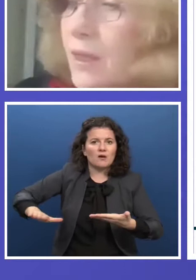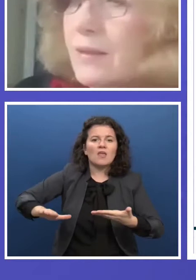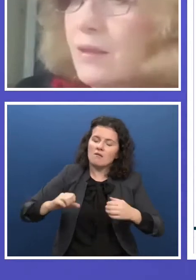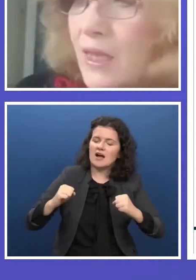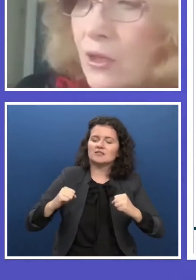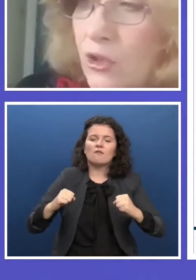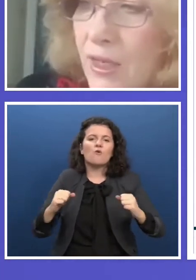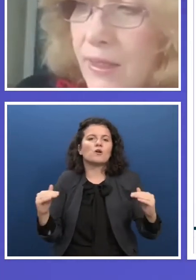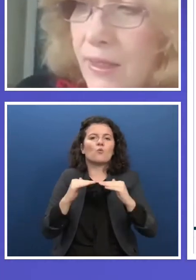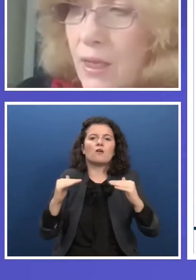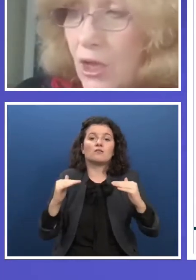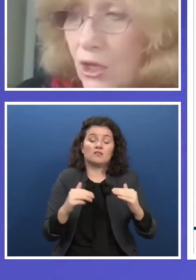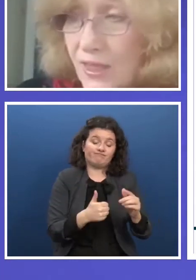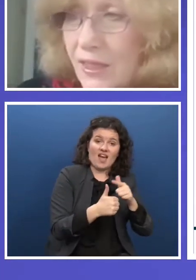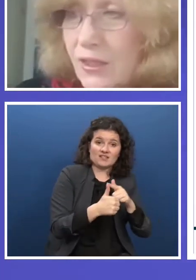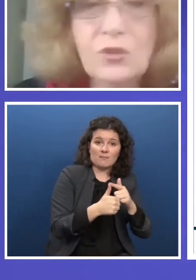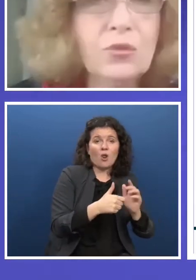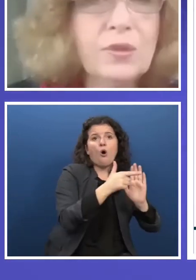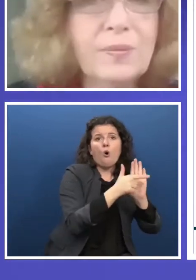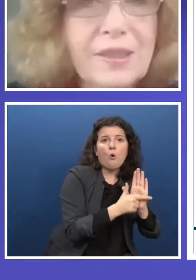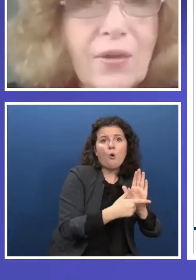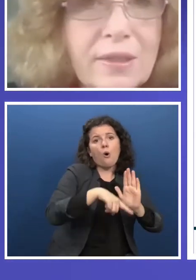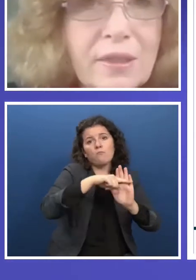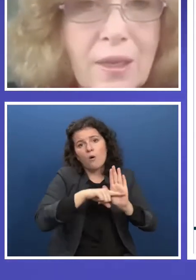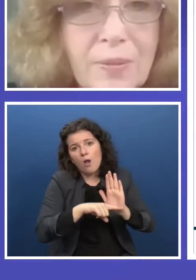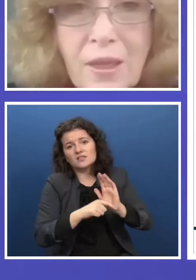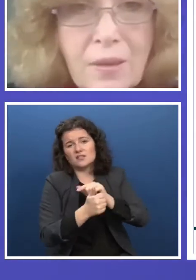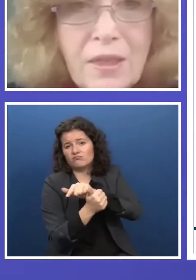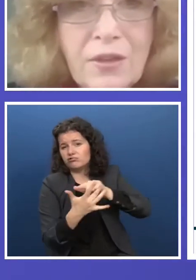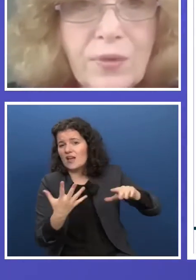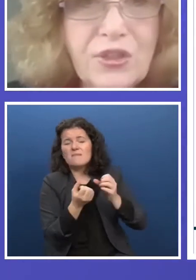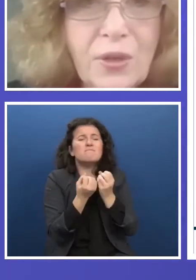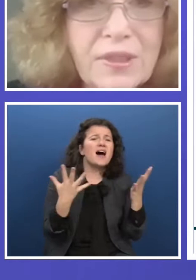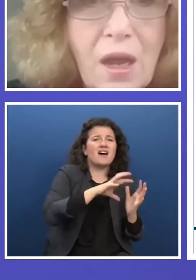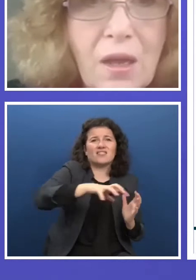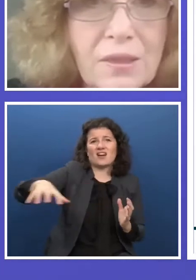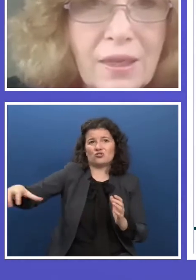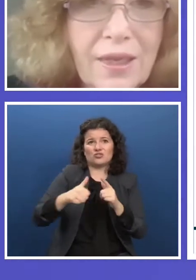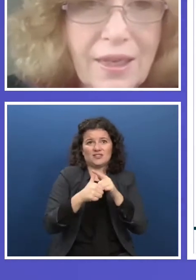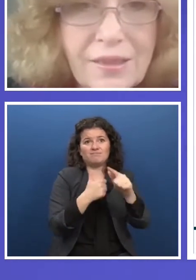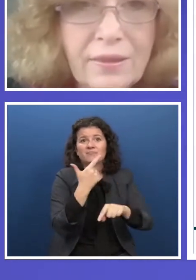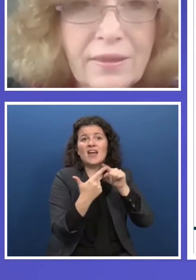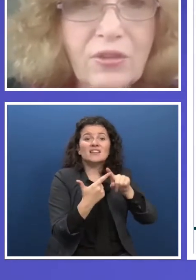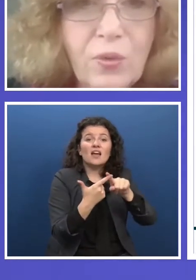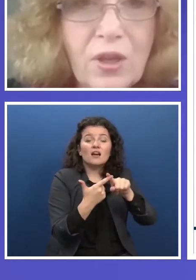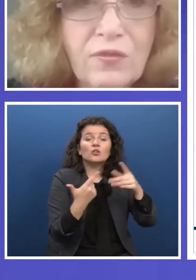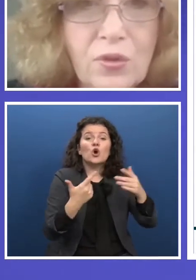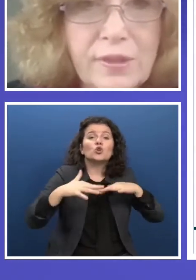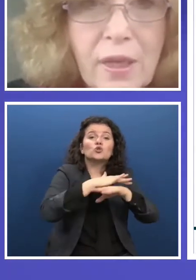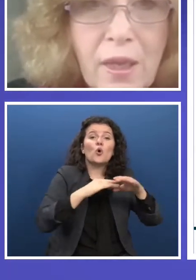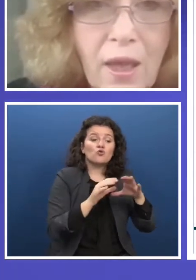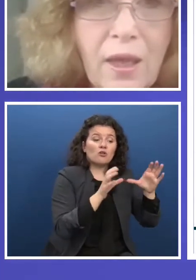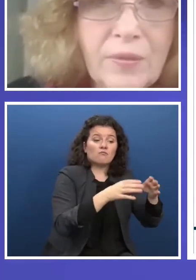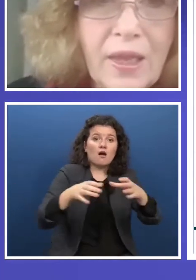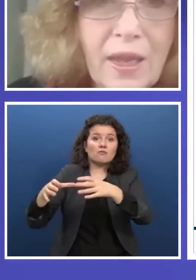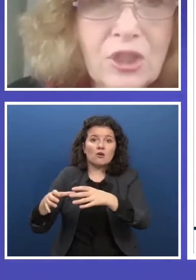policies that are absent in so many countries. Addressing social norms and stereotypes, many of which don't start inside the health